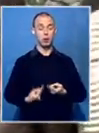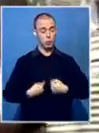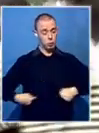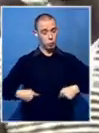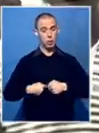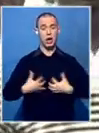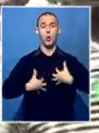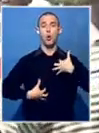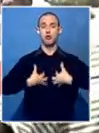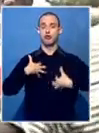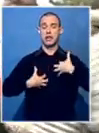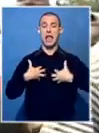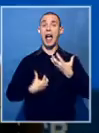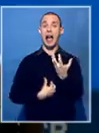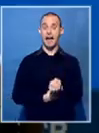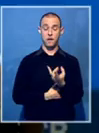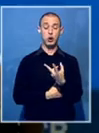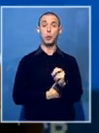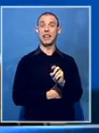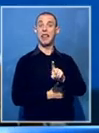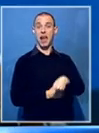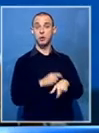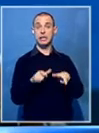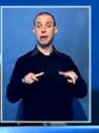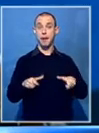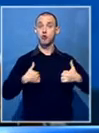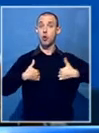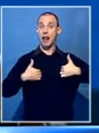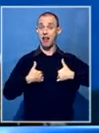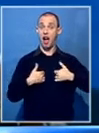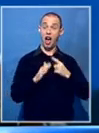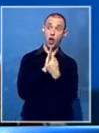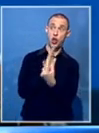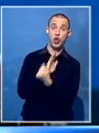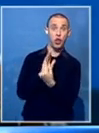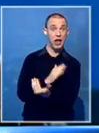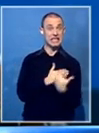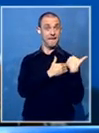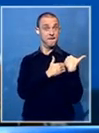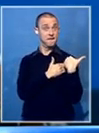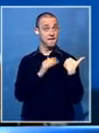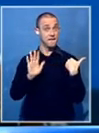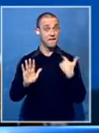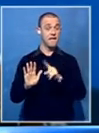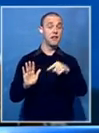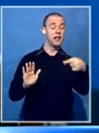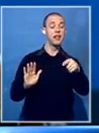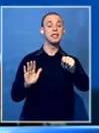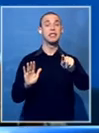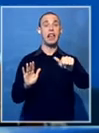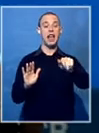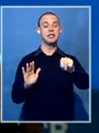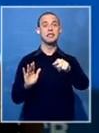20,000 refugees in Rwanda, probably 8,000 to 10,000 in Tanzania, and we have probably 4,000